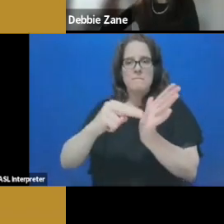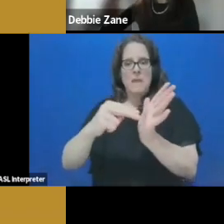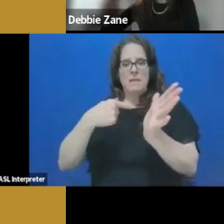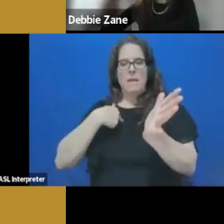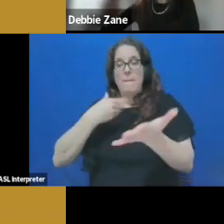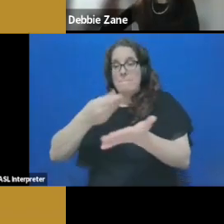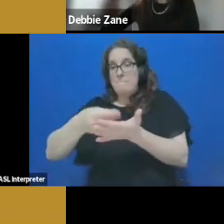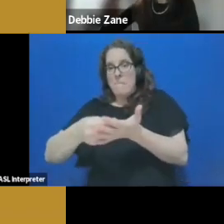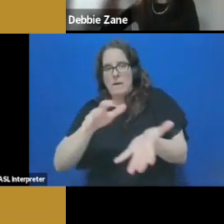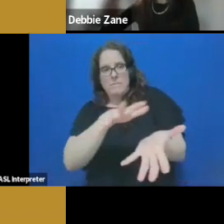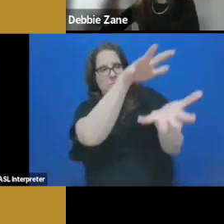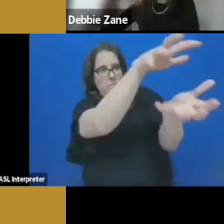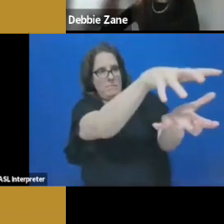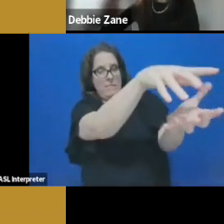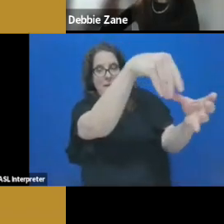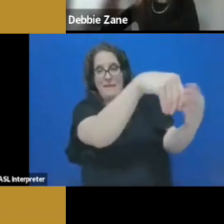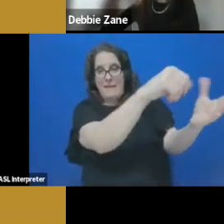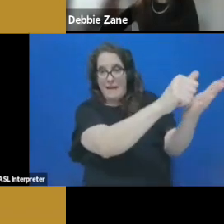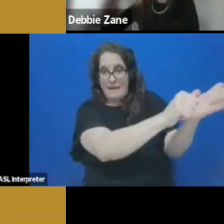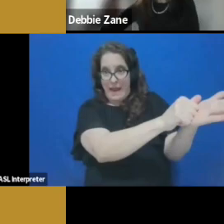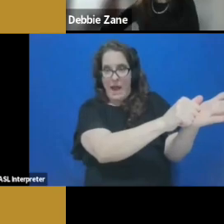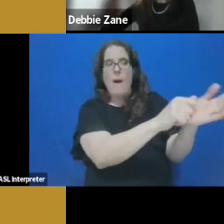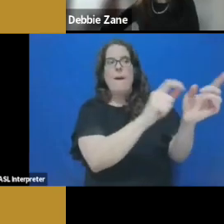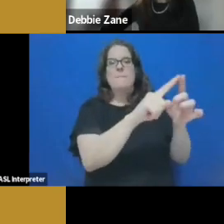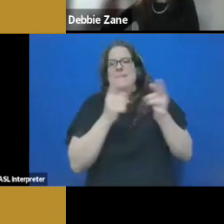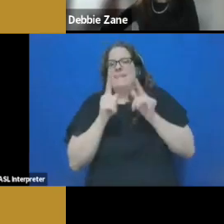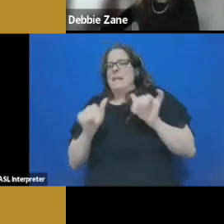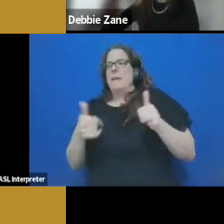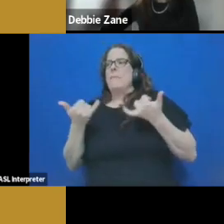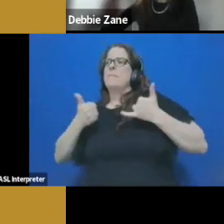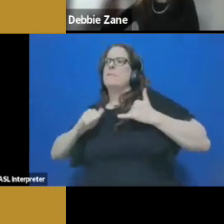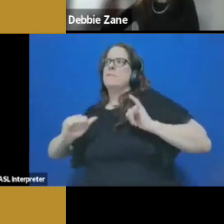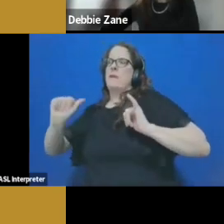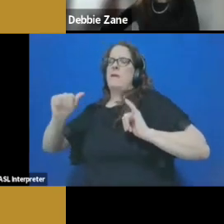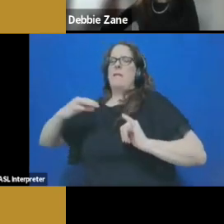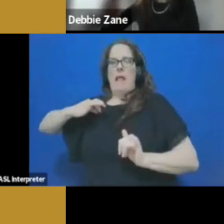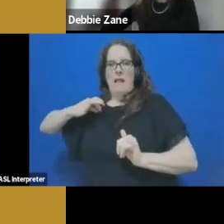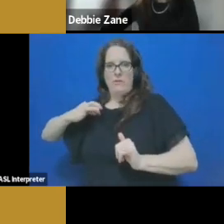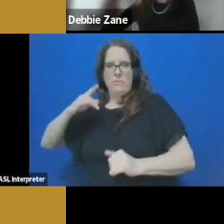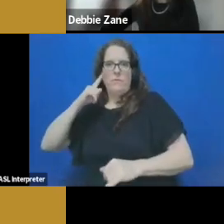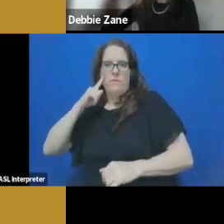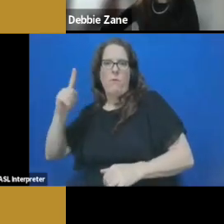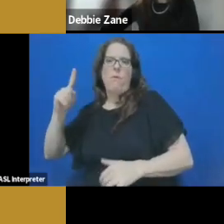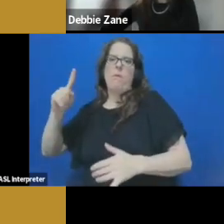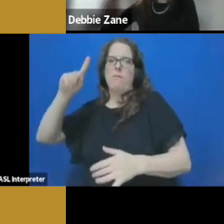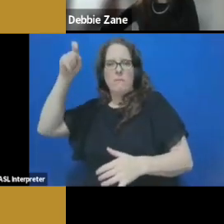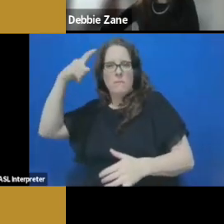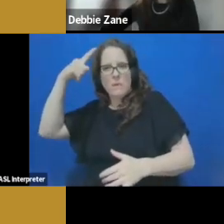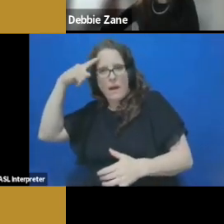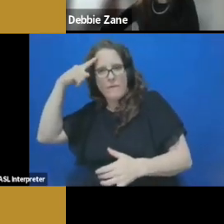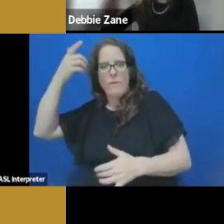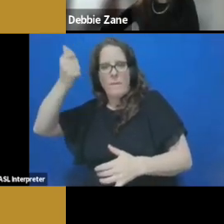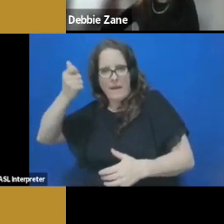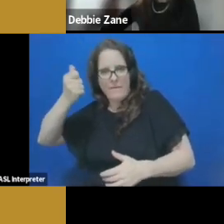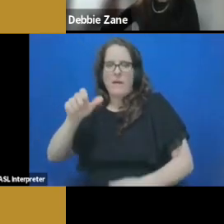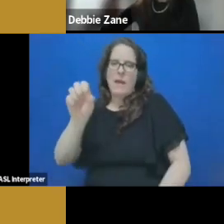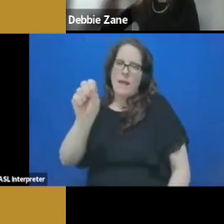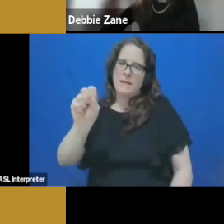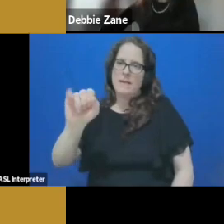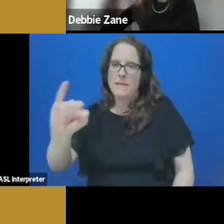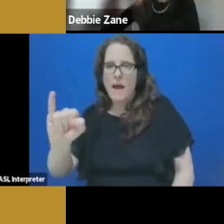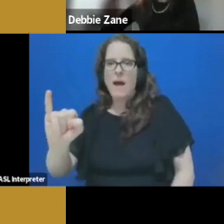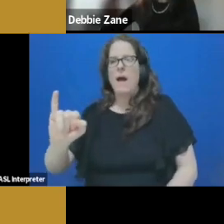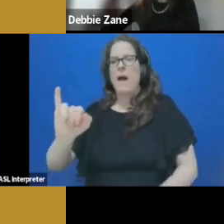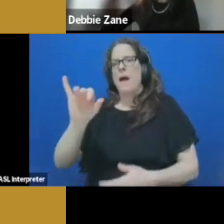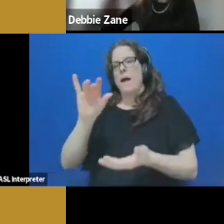needs-based government benefits, such as Medicaid or Supplemental Security Income, which is SSI.